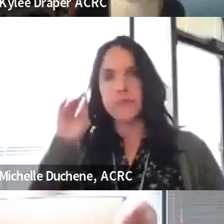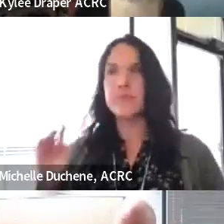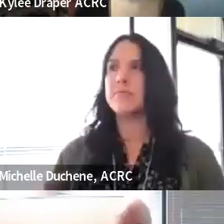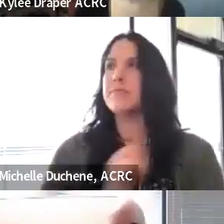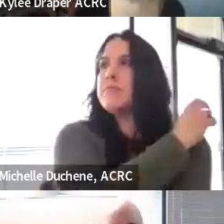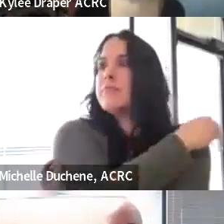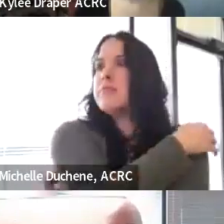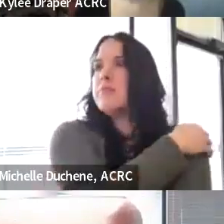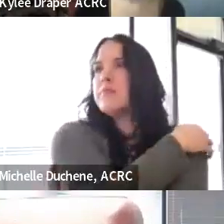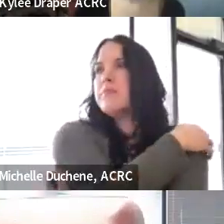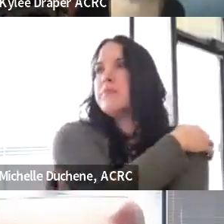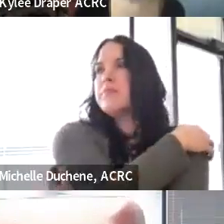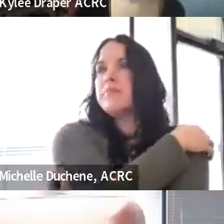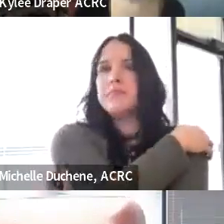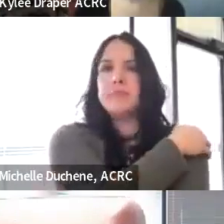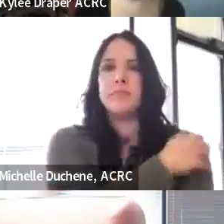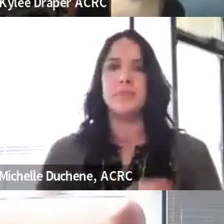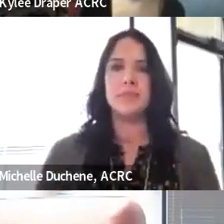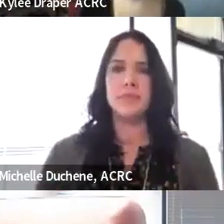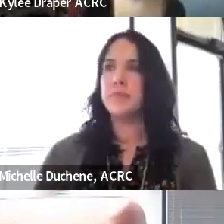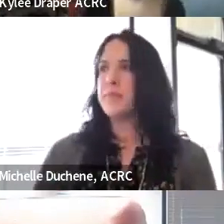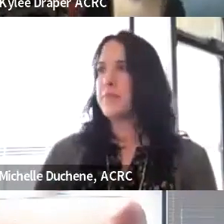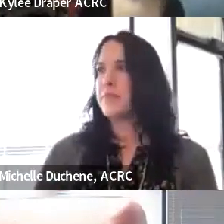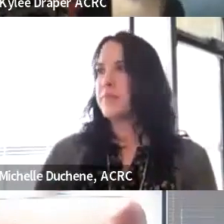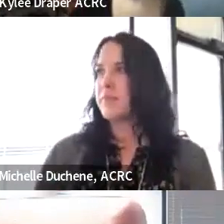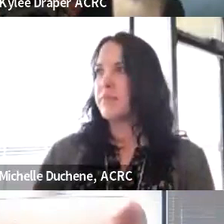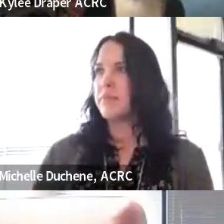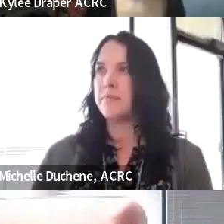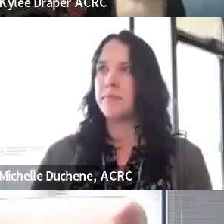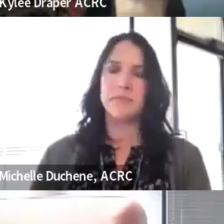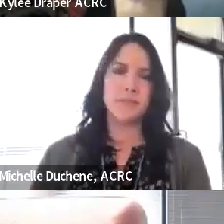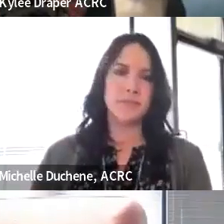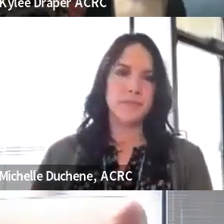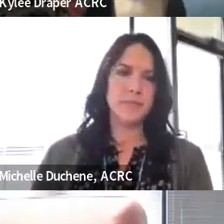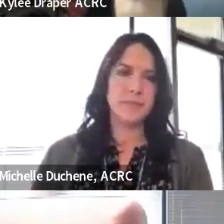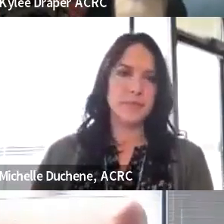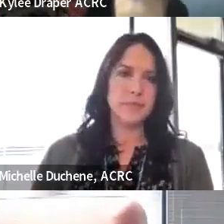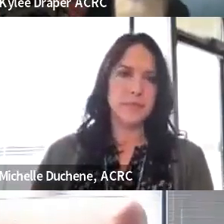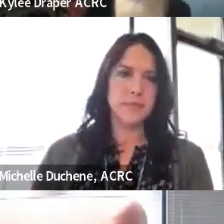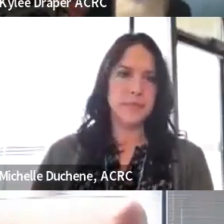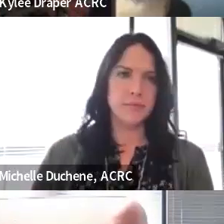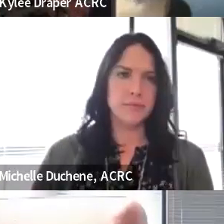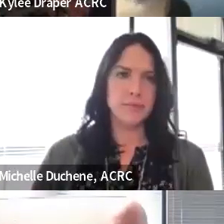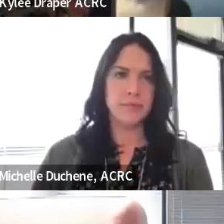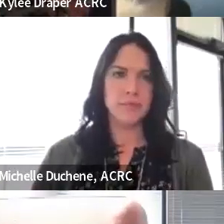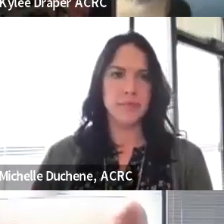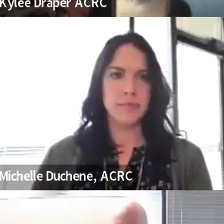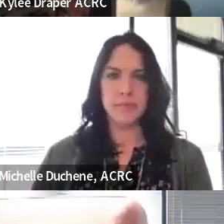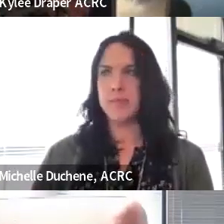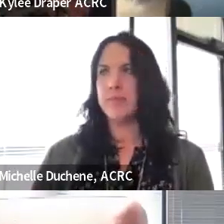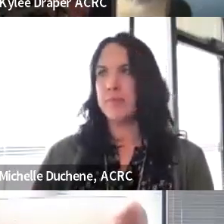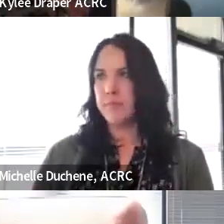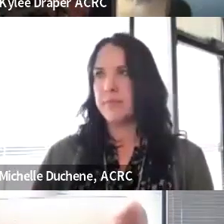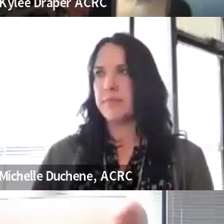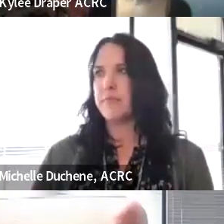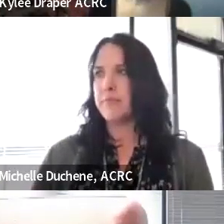yet. And I think that would just be very valuable with 11 new service providers that just got vendored in like a 1 month